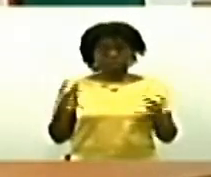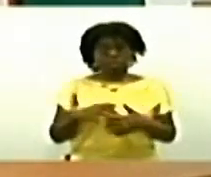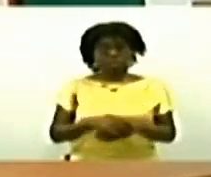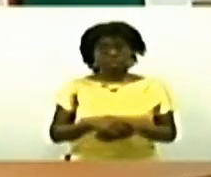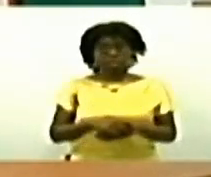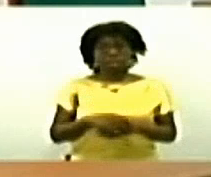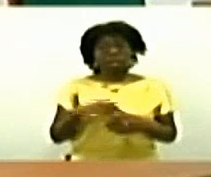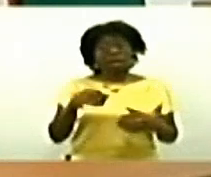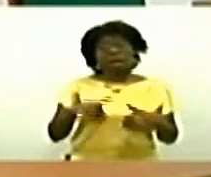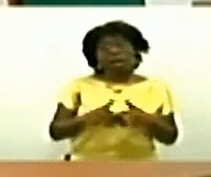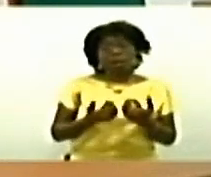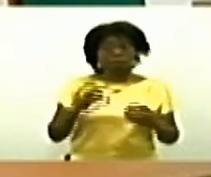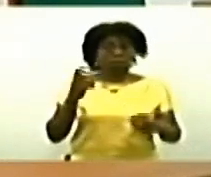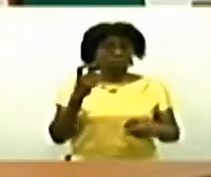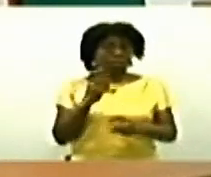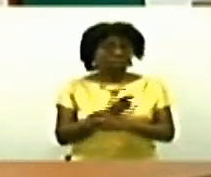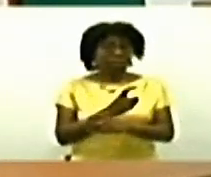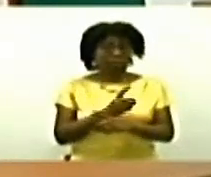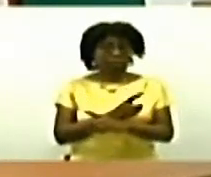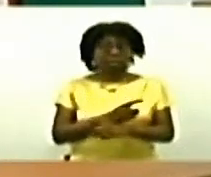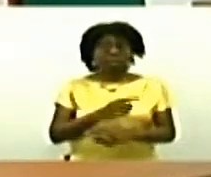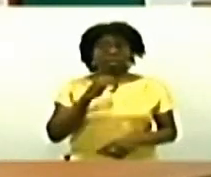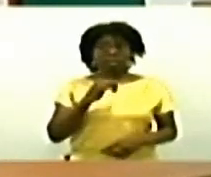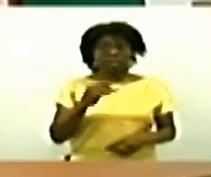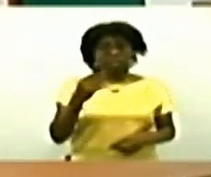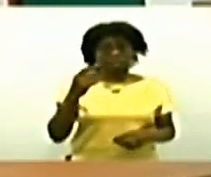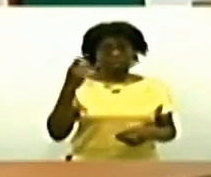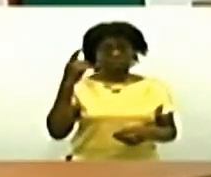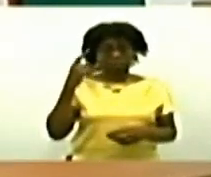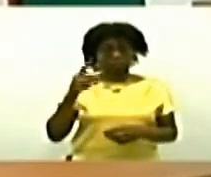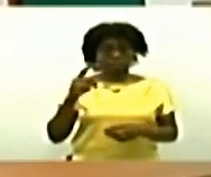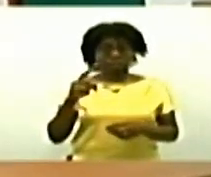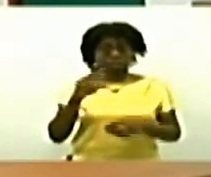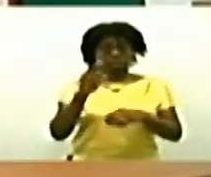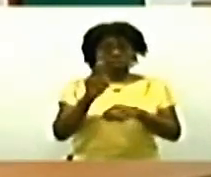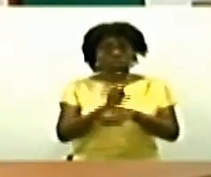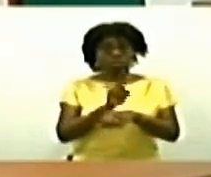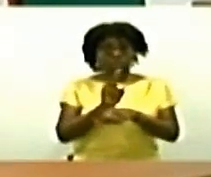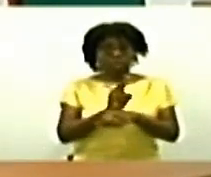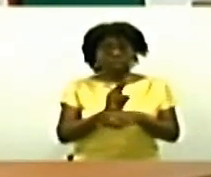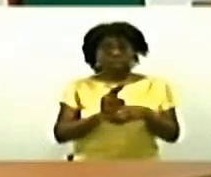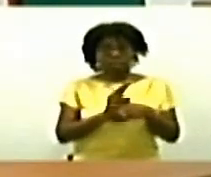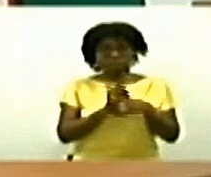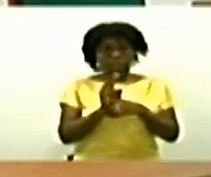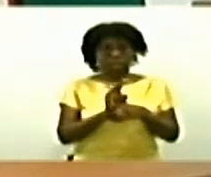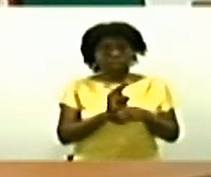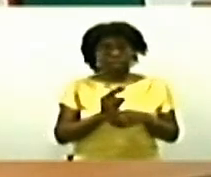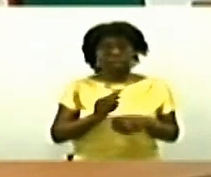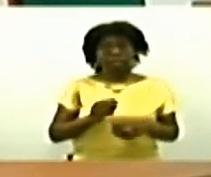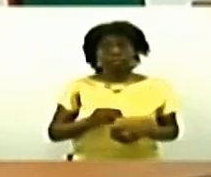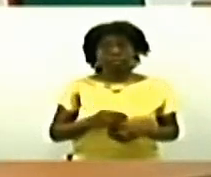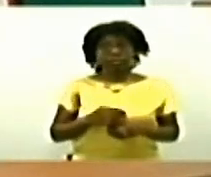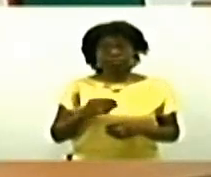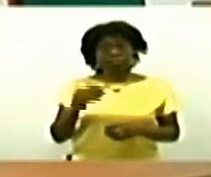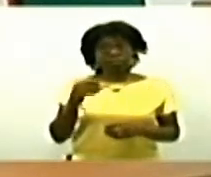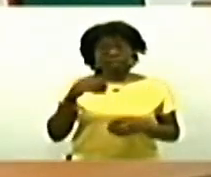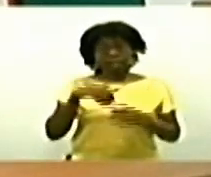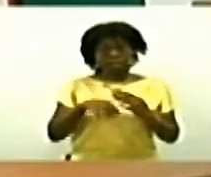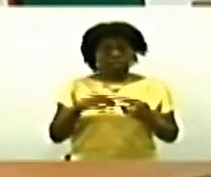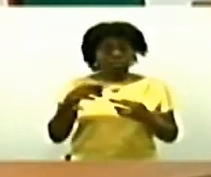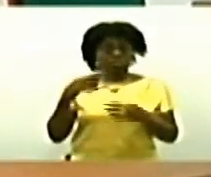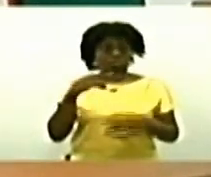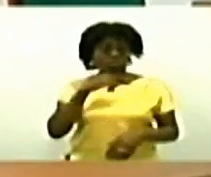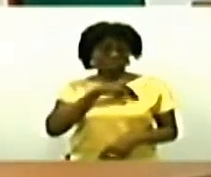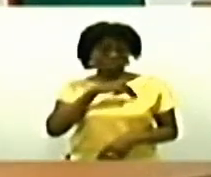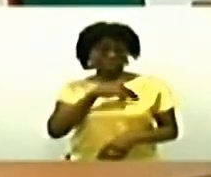the difficulties the Technical and Allied Workers Union faced in representing